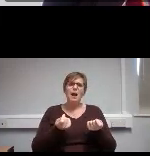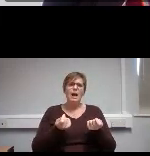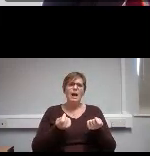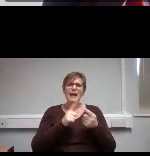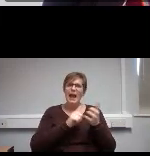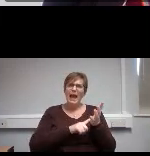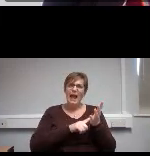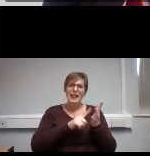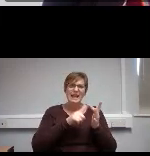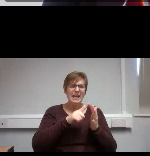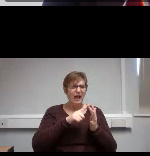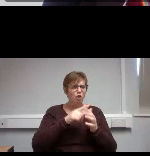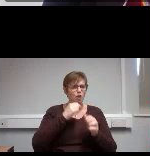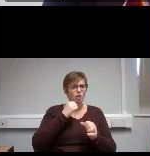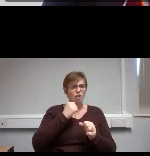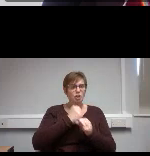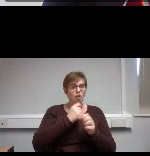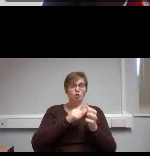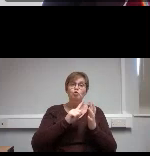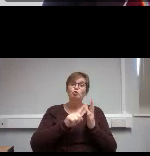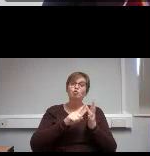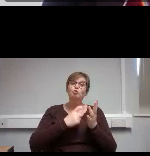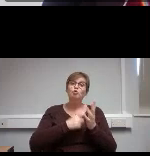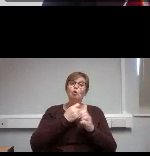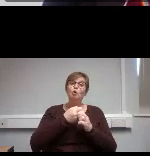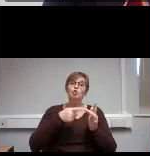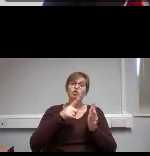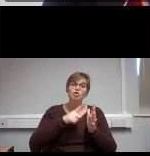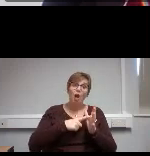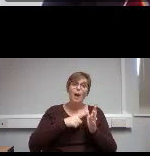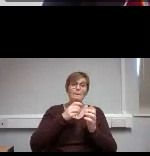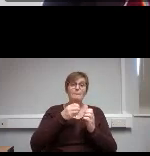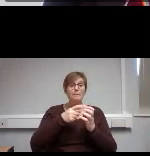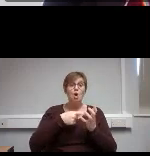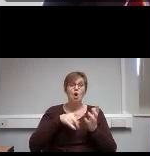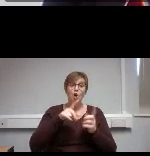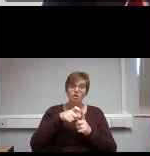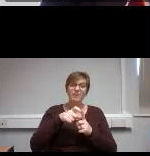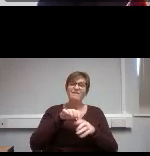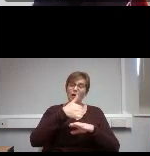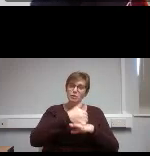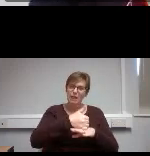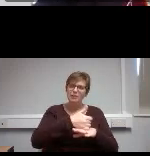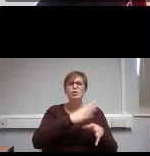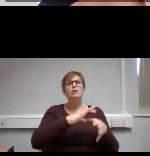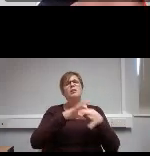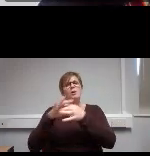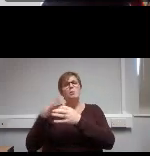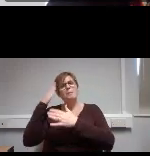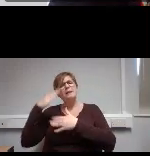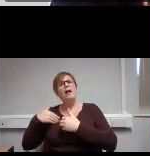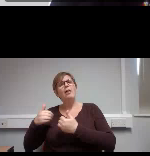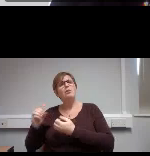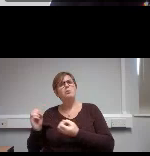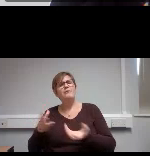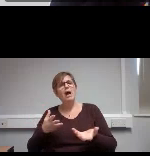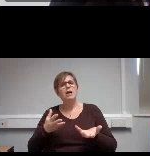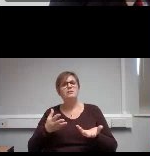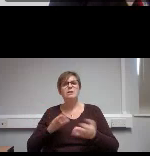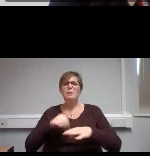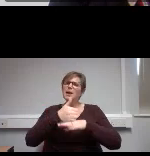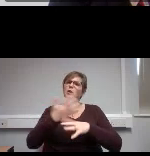at the Georgia Bird Foundation, in partnership with mental health providers, and it was held in